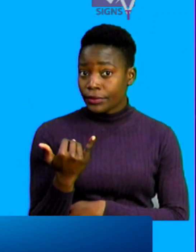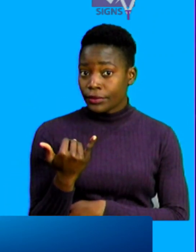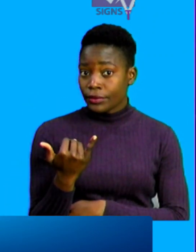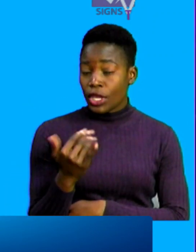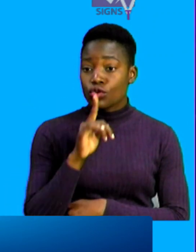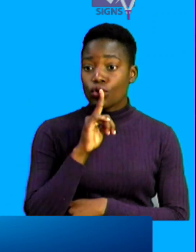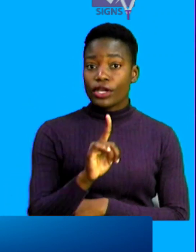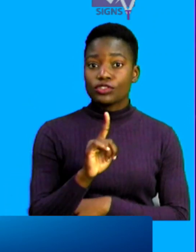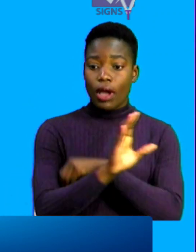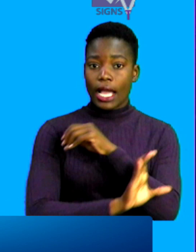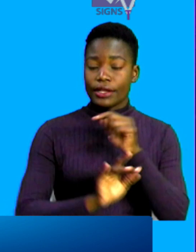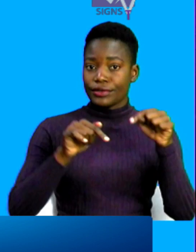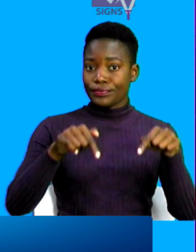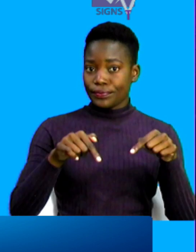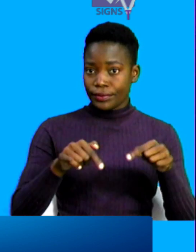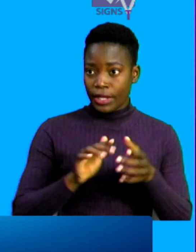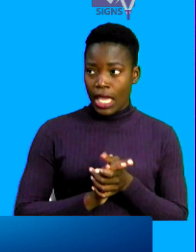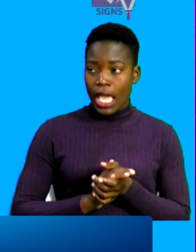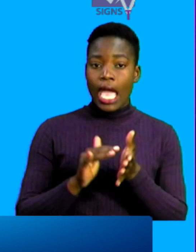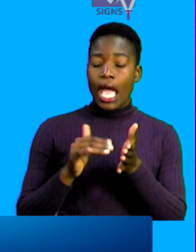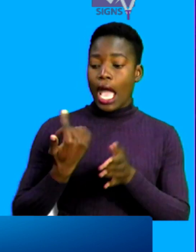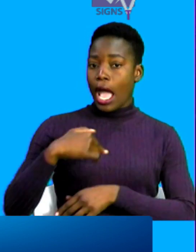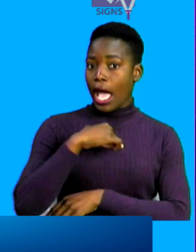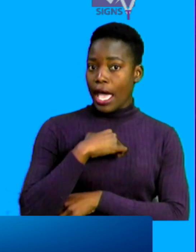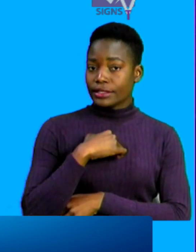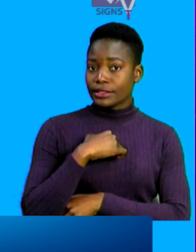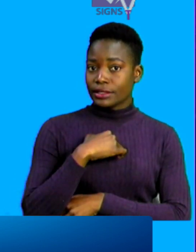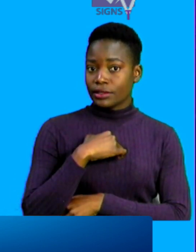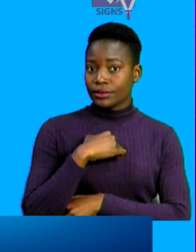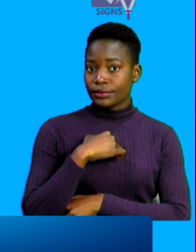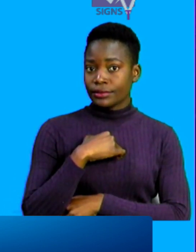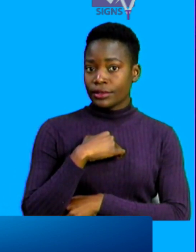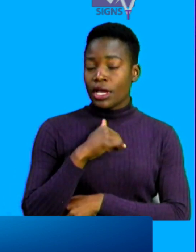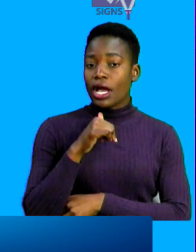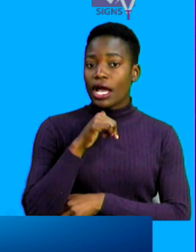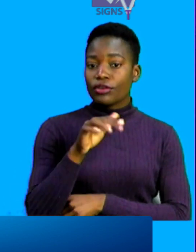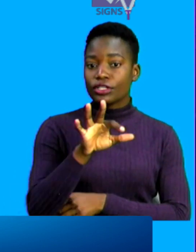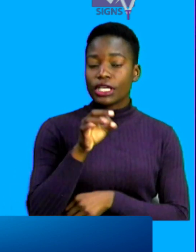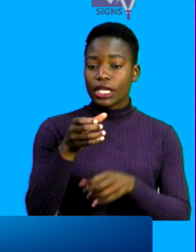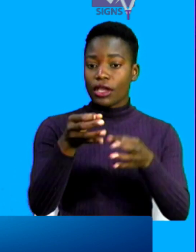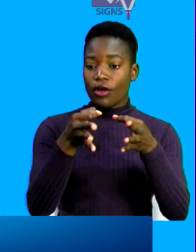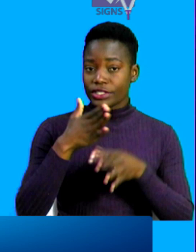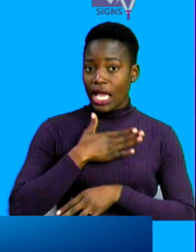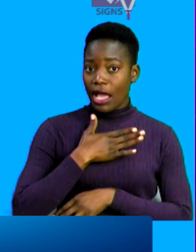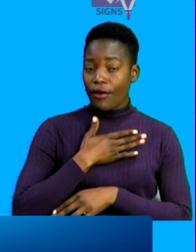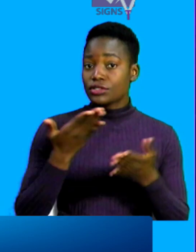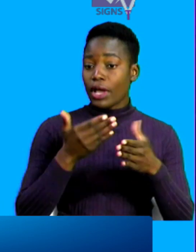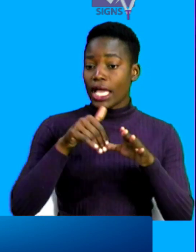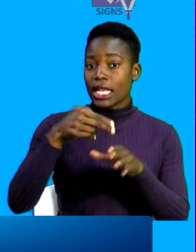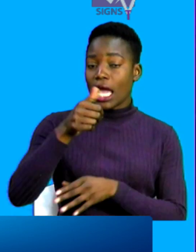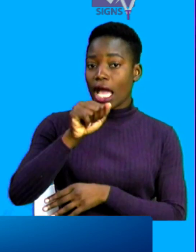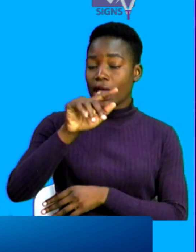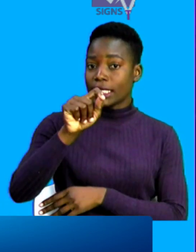assure the country that we are not taking our officers to Haiti as guinea pigs,